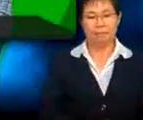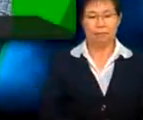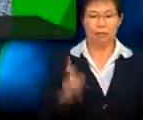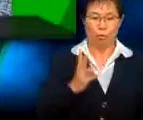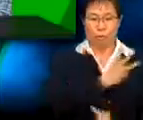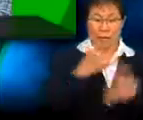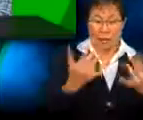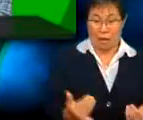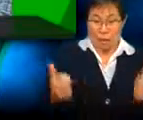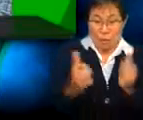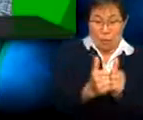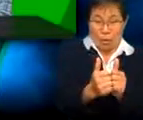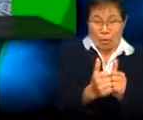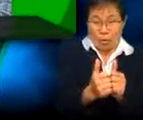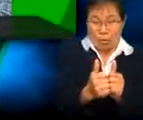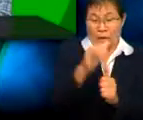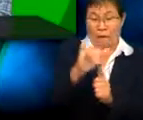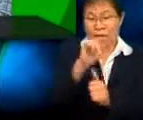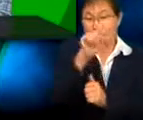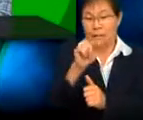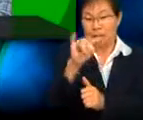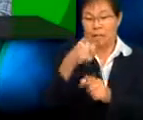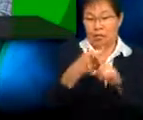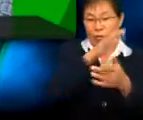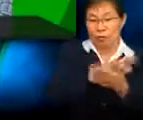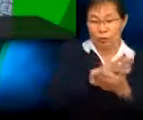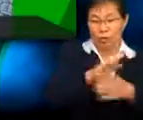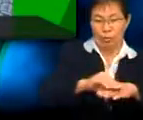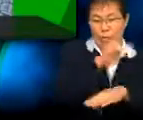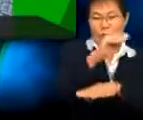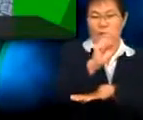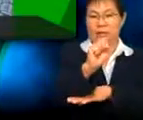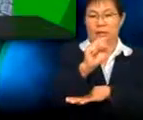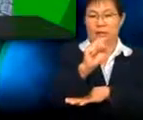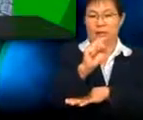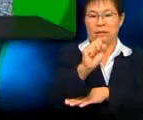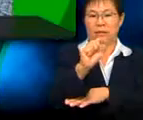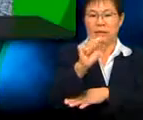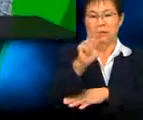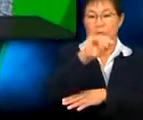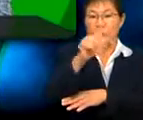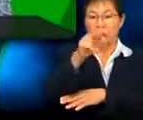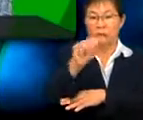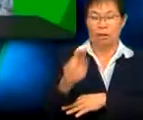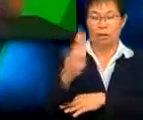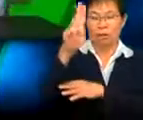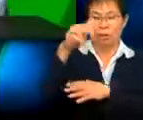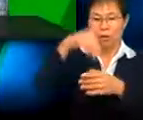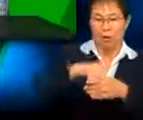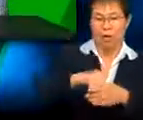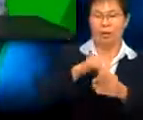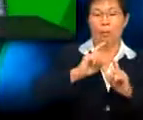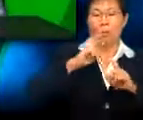gentlemen, we are now with Yazid from Sekolah Menengah Sarjana Utama in the